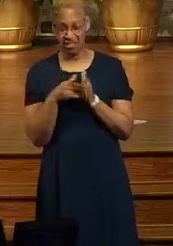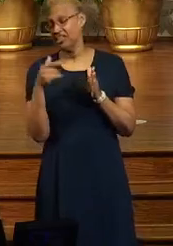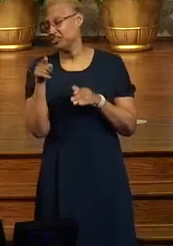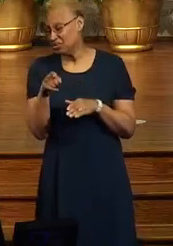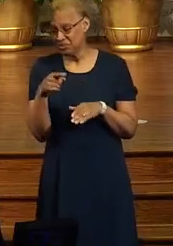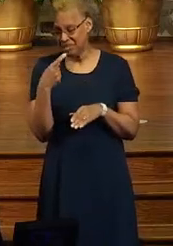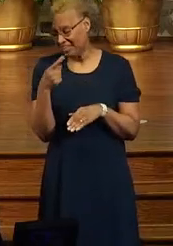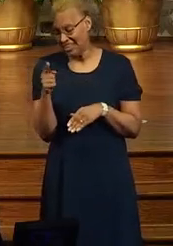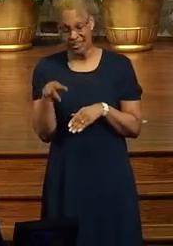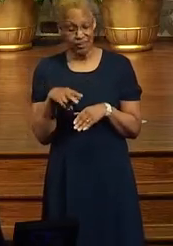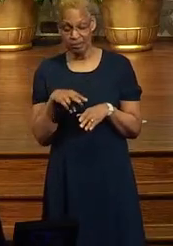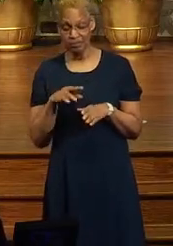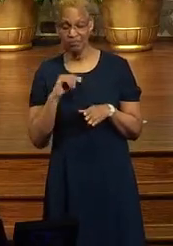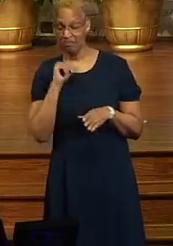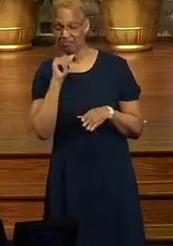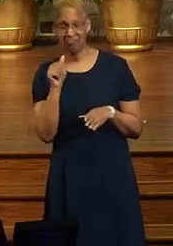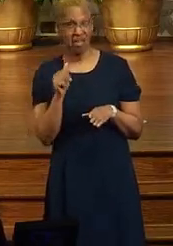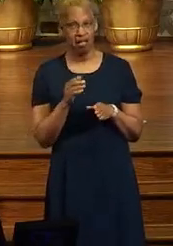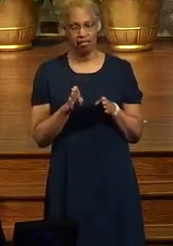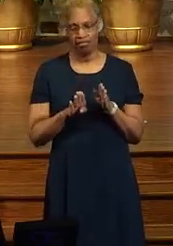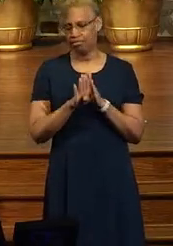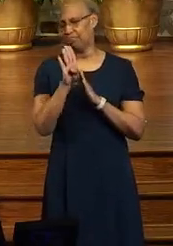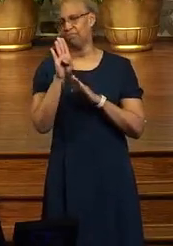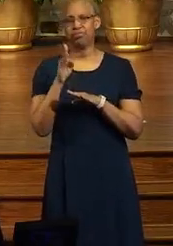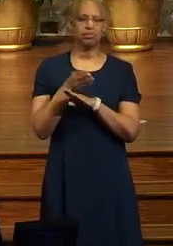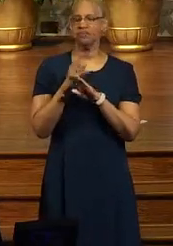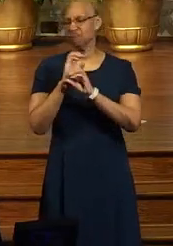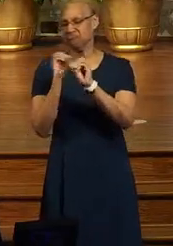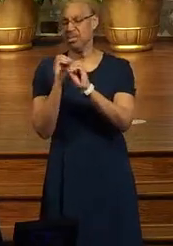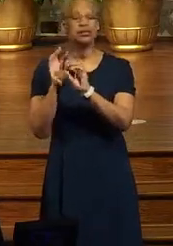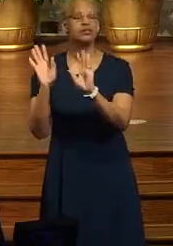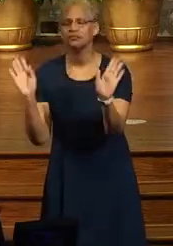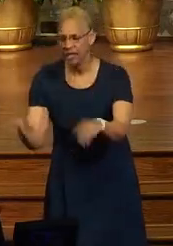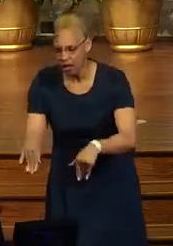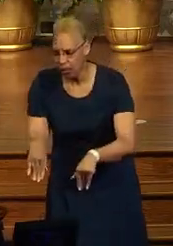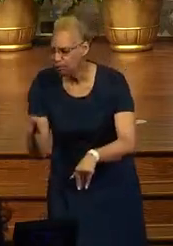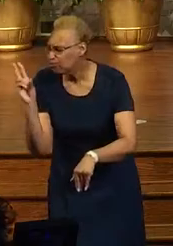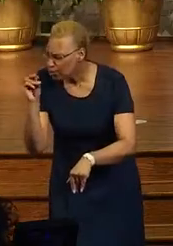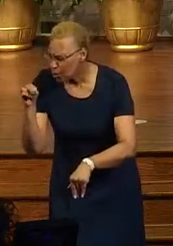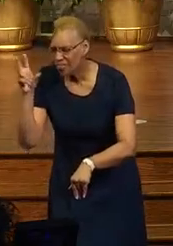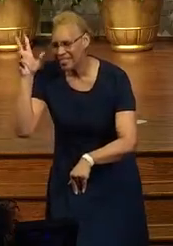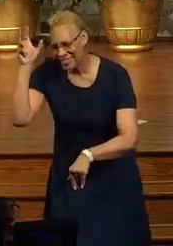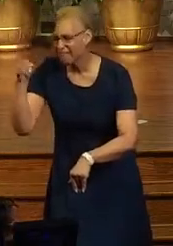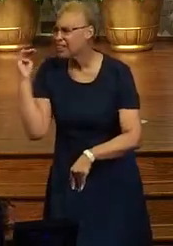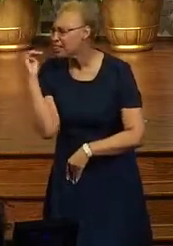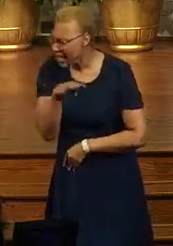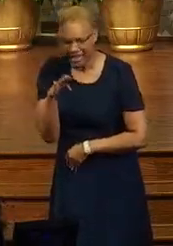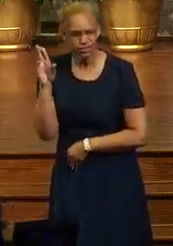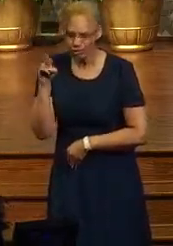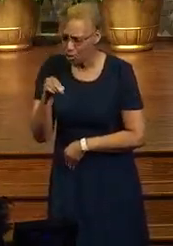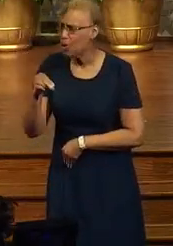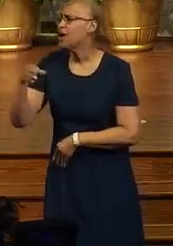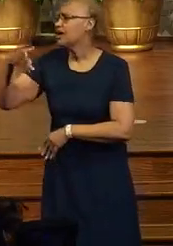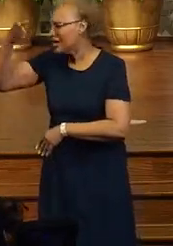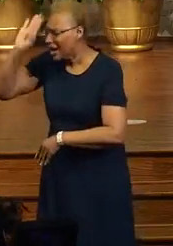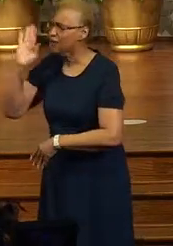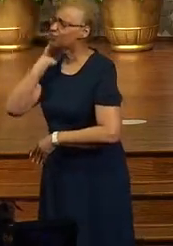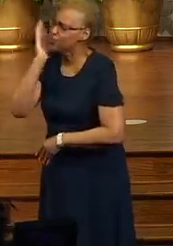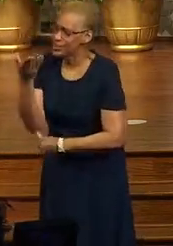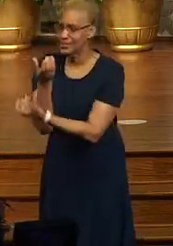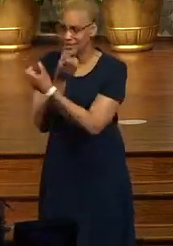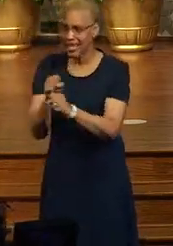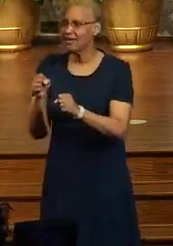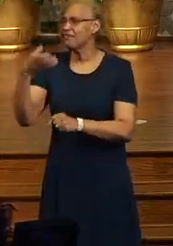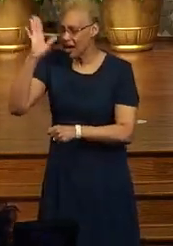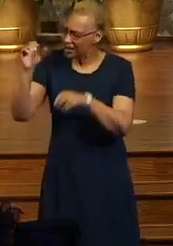the devil is a liar, because in this church today, God is going to save someone. He's going to bless someone. Do you need that